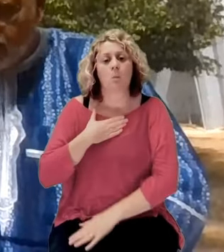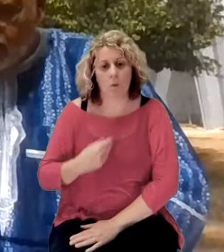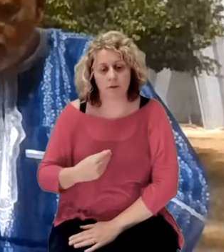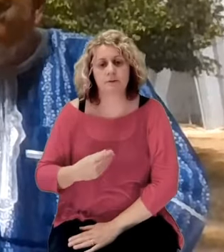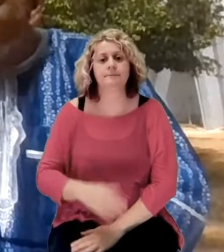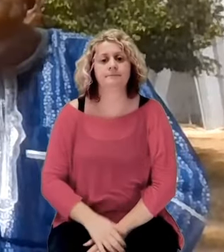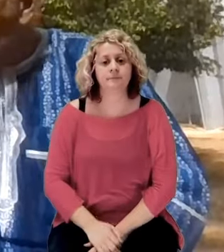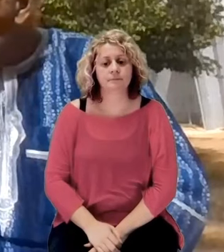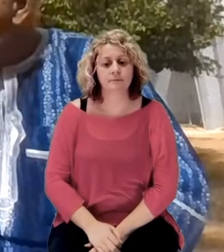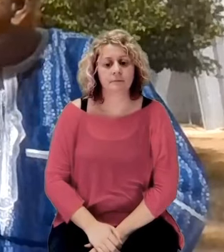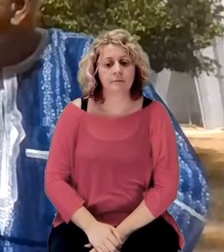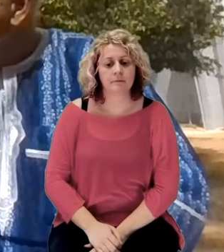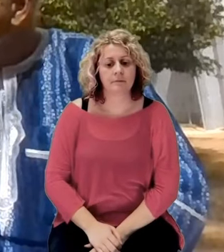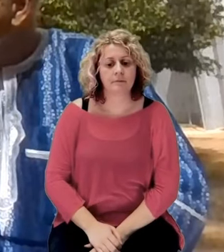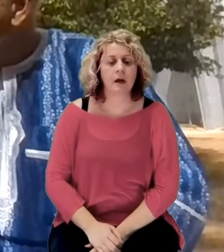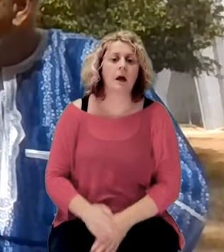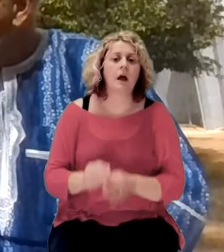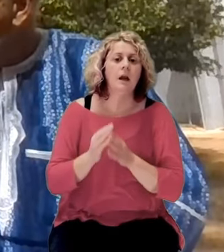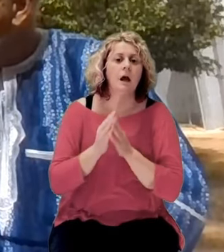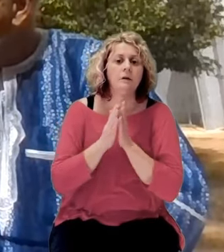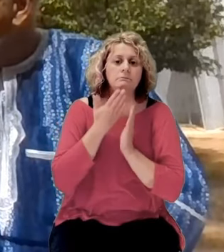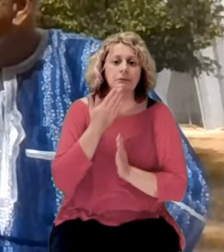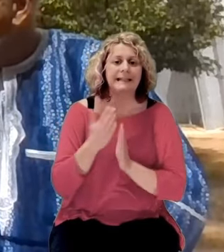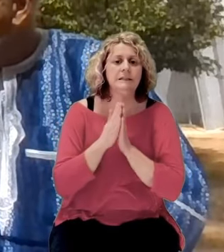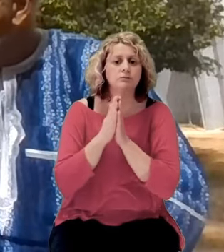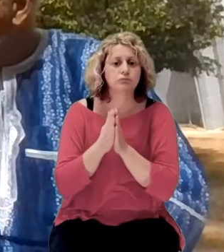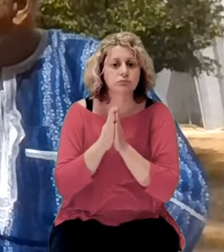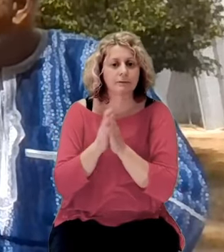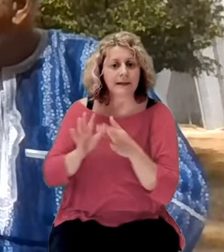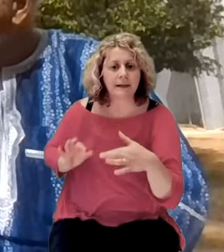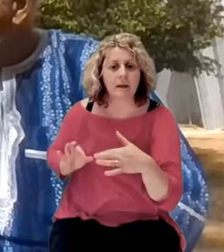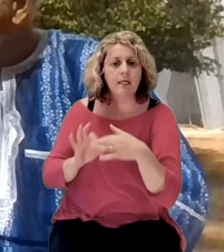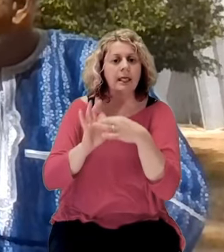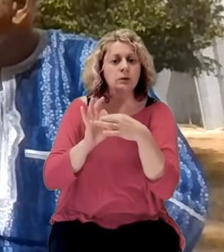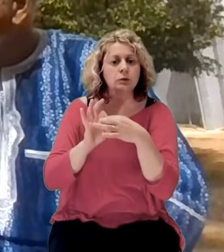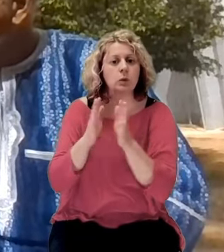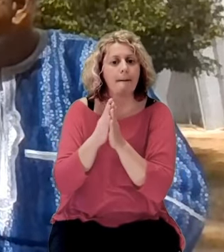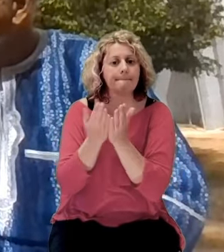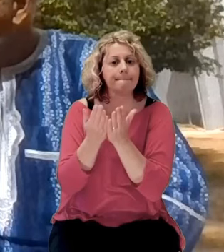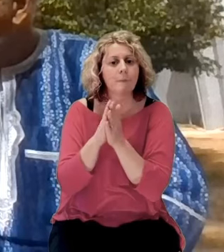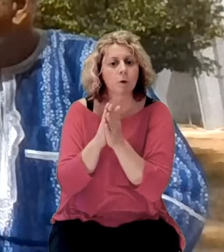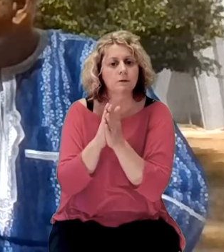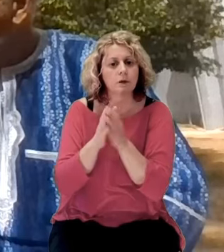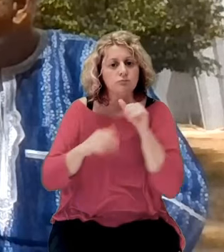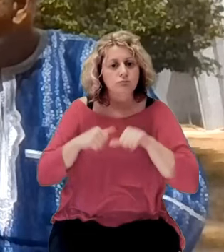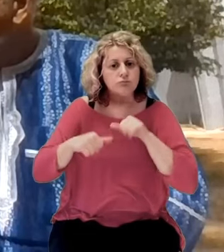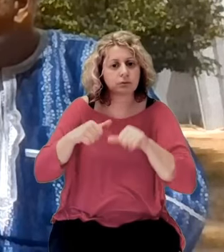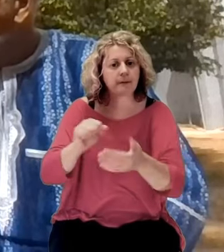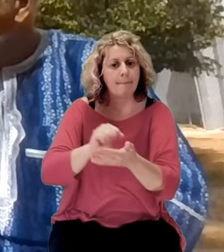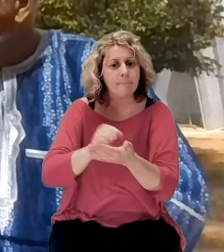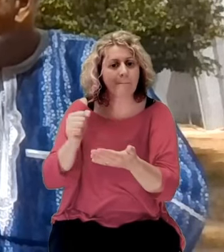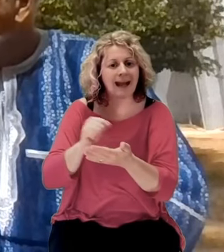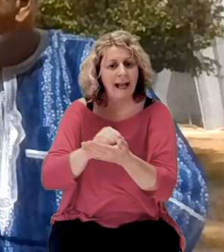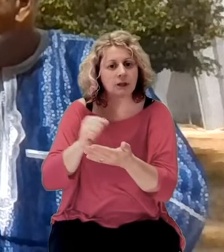And we also want you to please pray for us concerning the books that are being processed